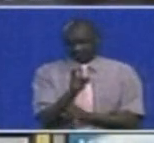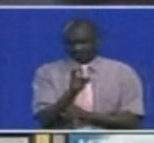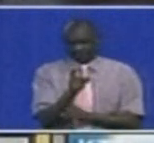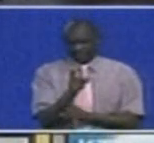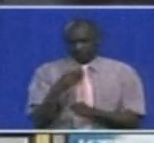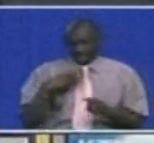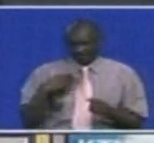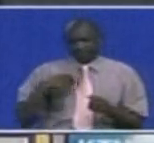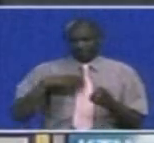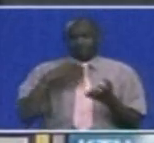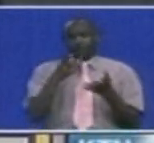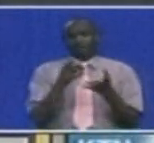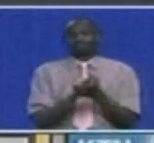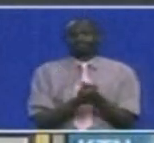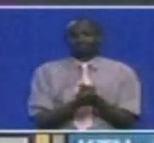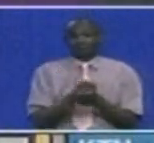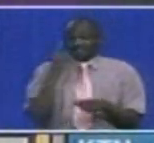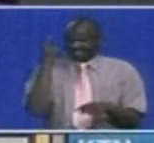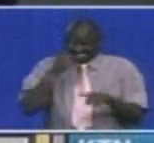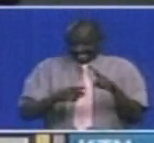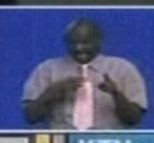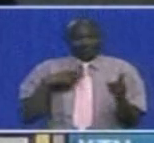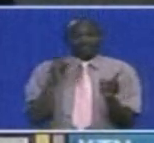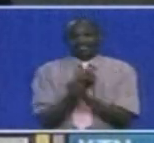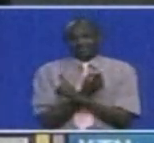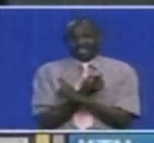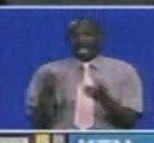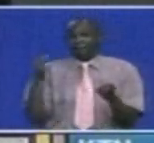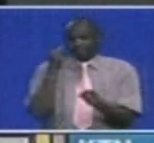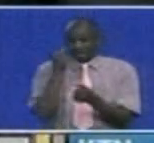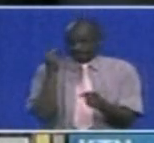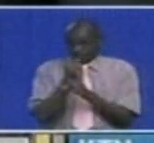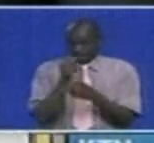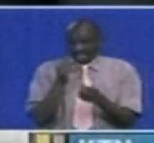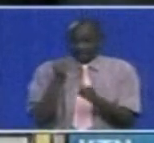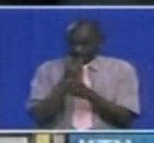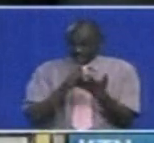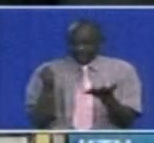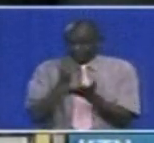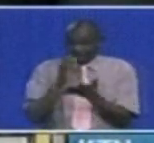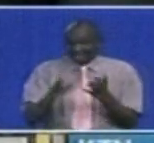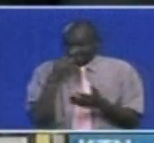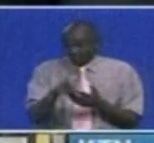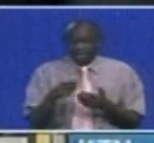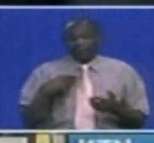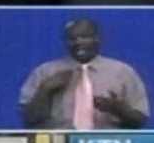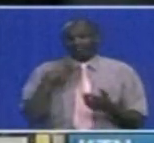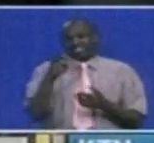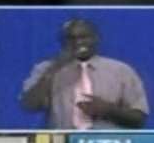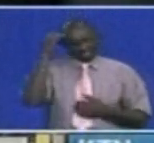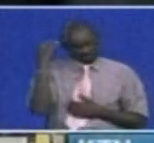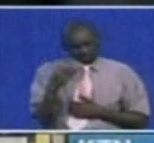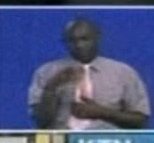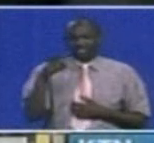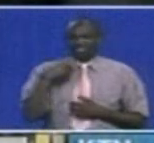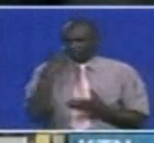are cushioned. But this year could be different as employers put their foot down on what they say is their unending and so far unheeded